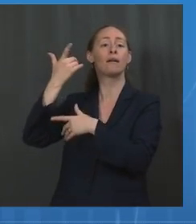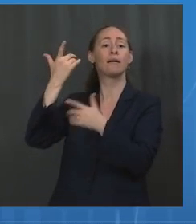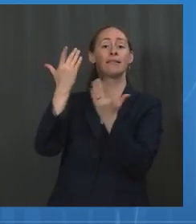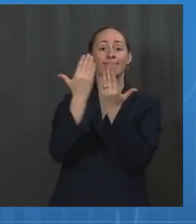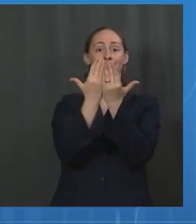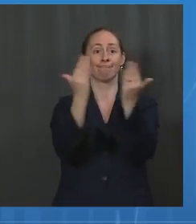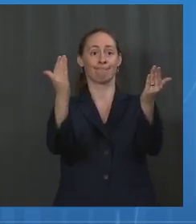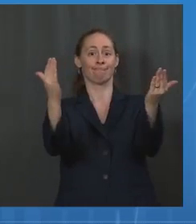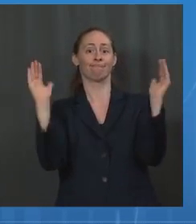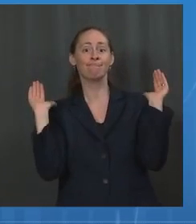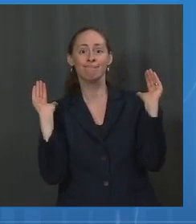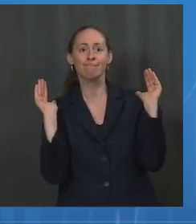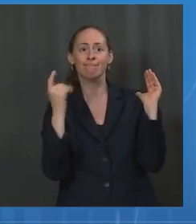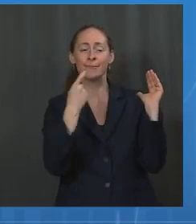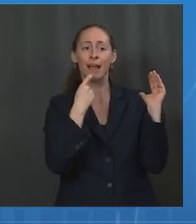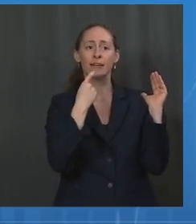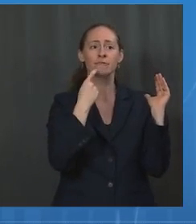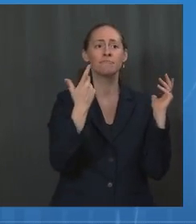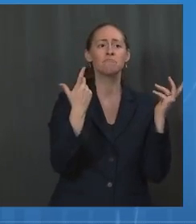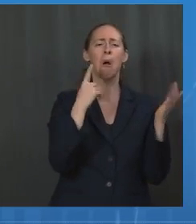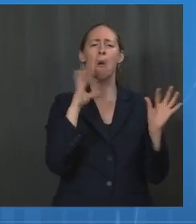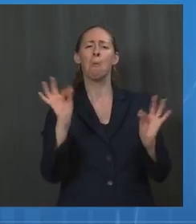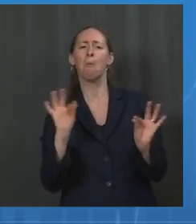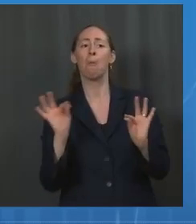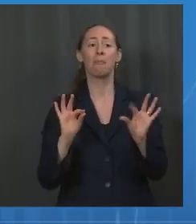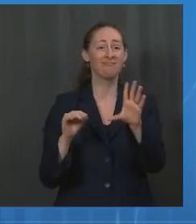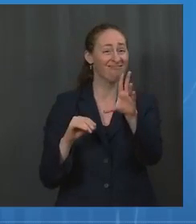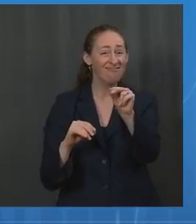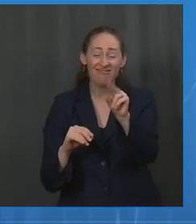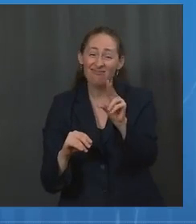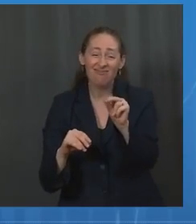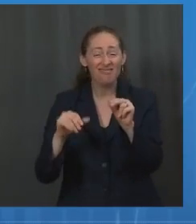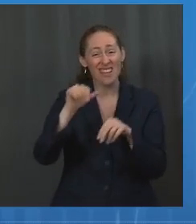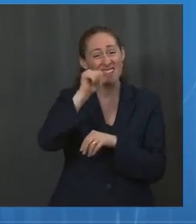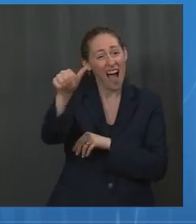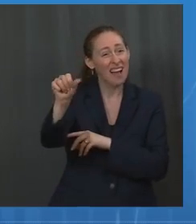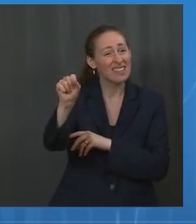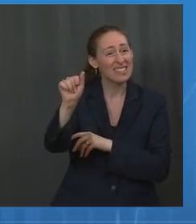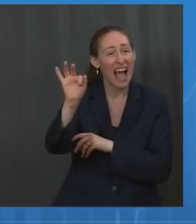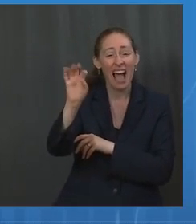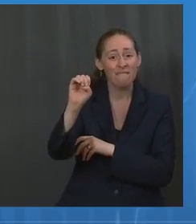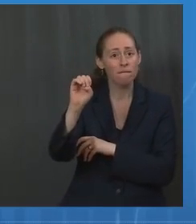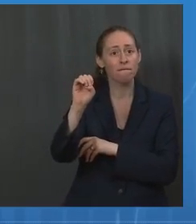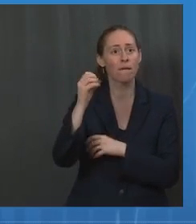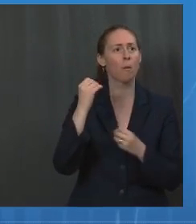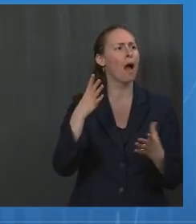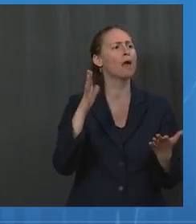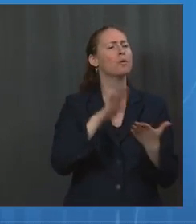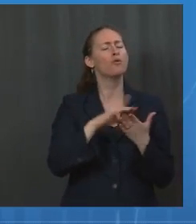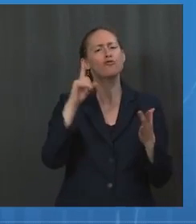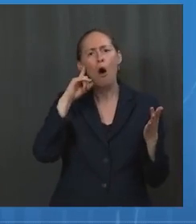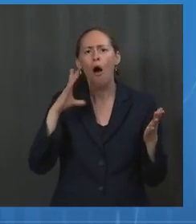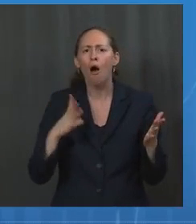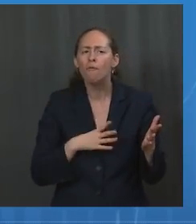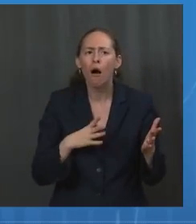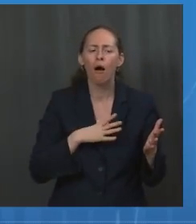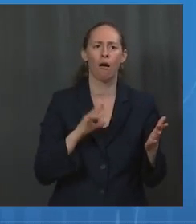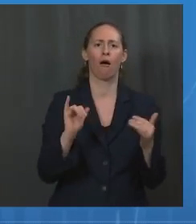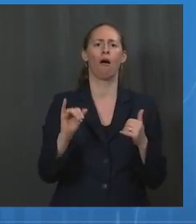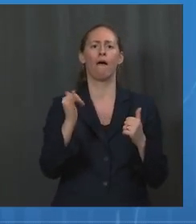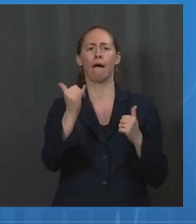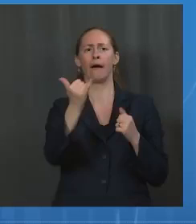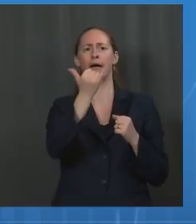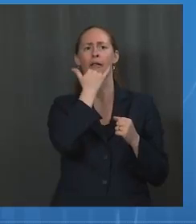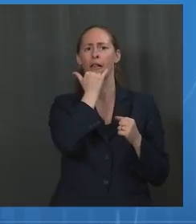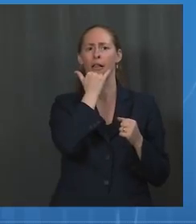do that unless educators have become convinced that they can reopen their schools safely. We have misled them. In light of the recent